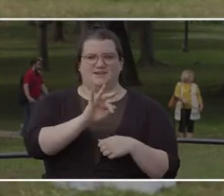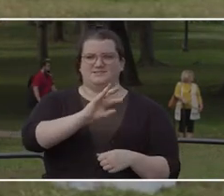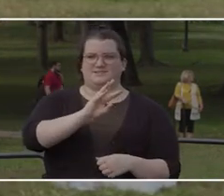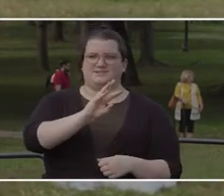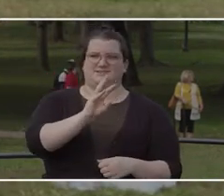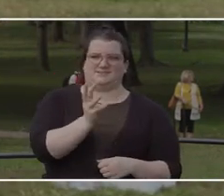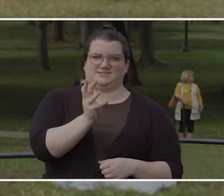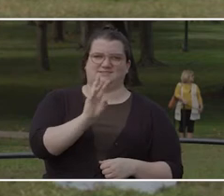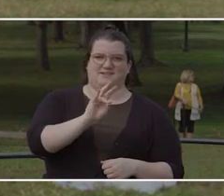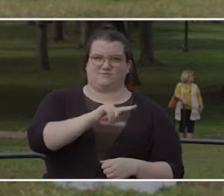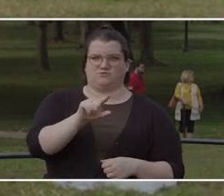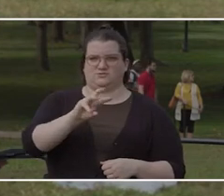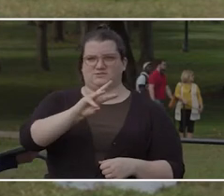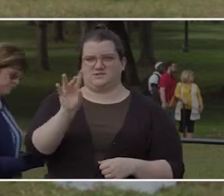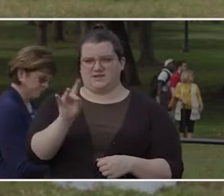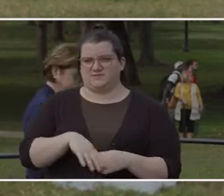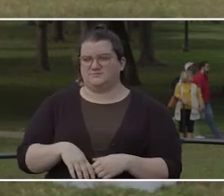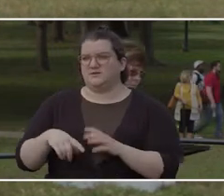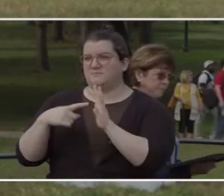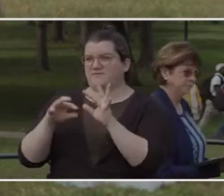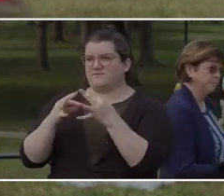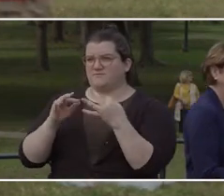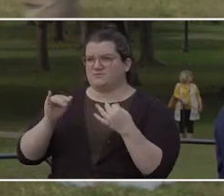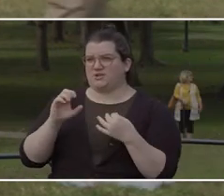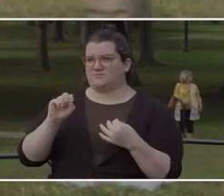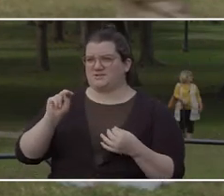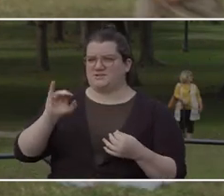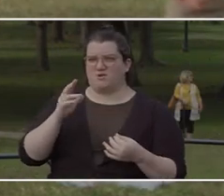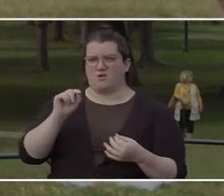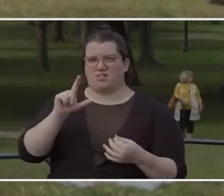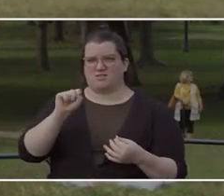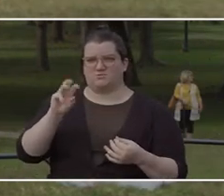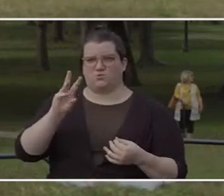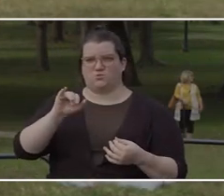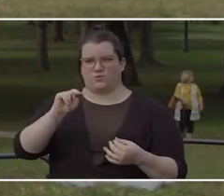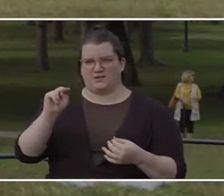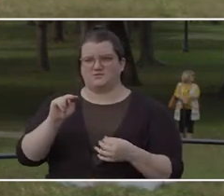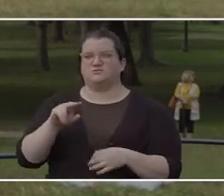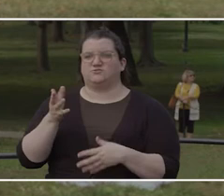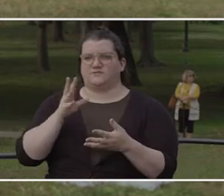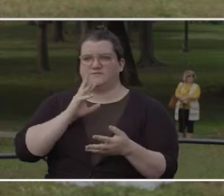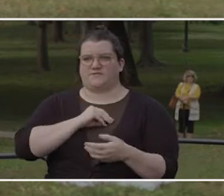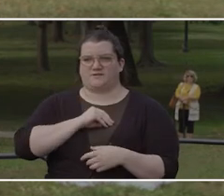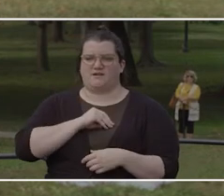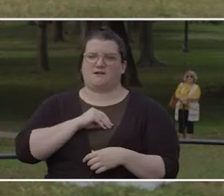On behalf of the family of James Nicholas Nguyen, U.S. Army, served in Vietnam,